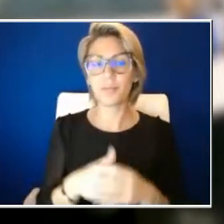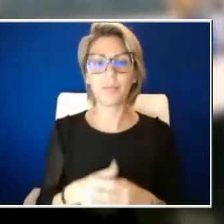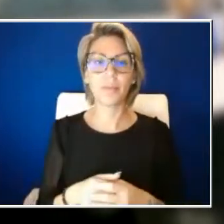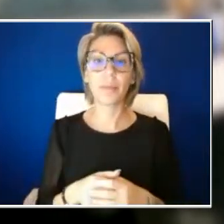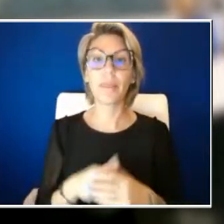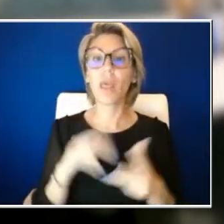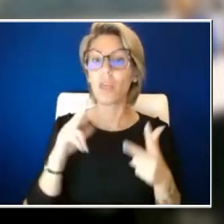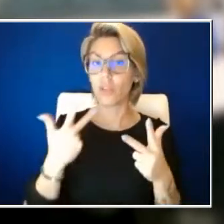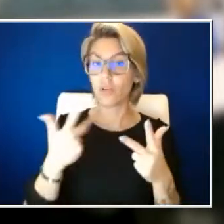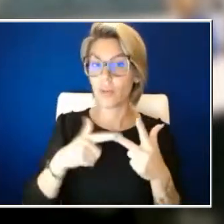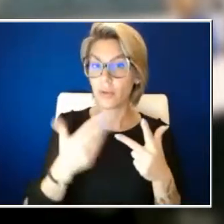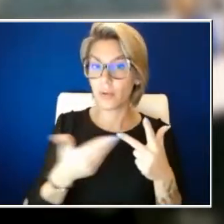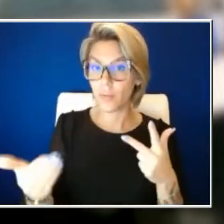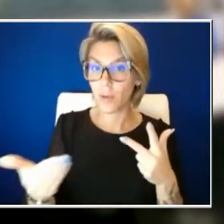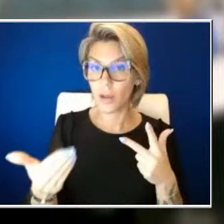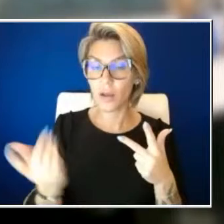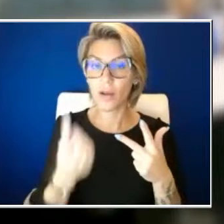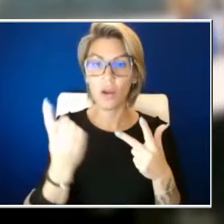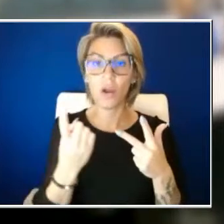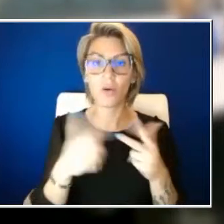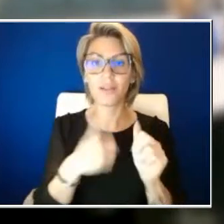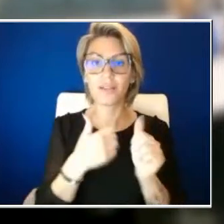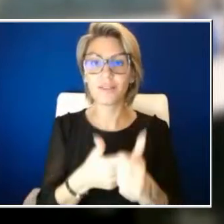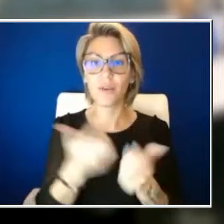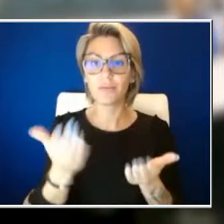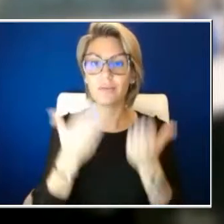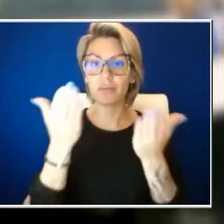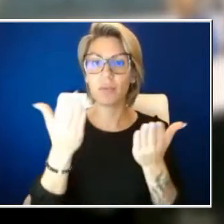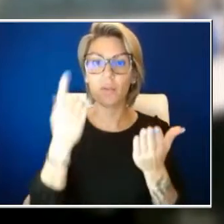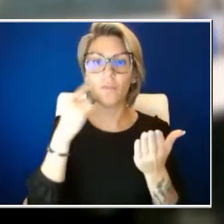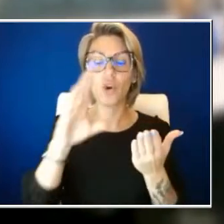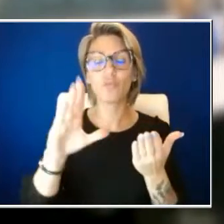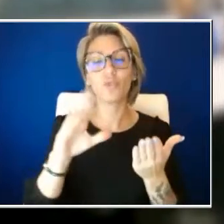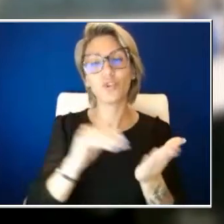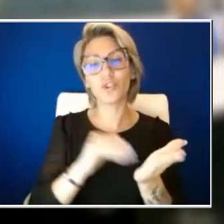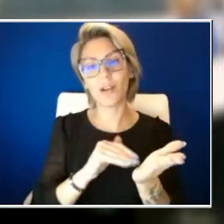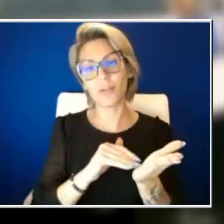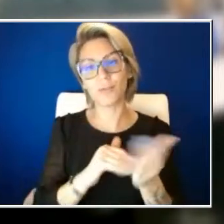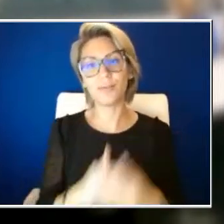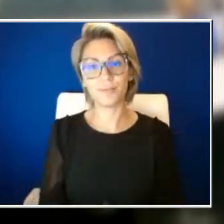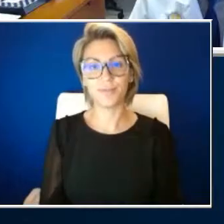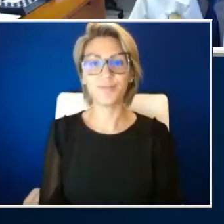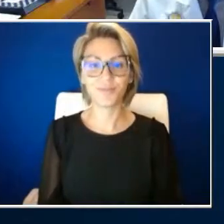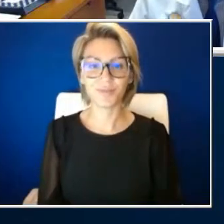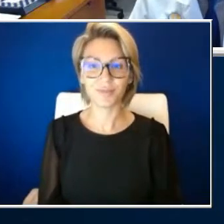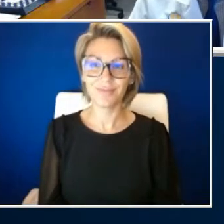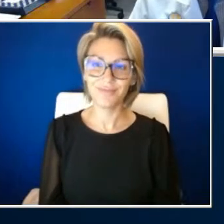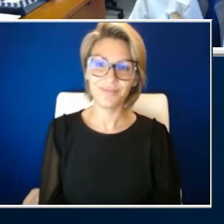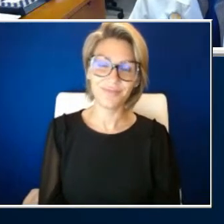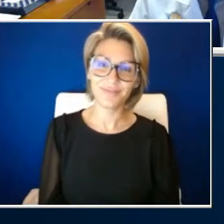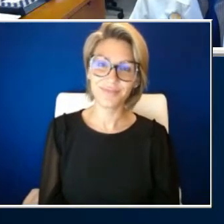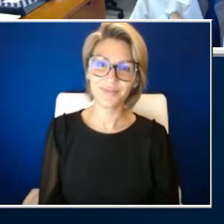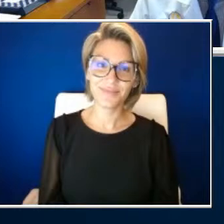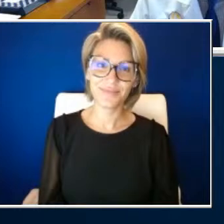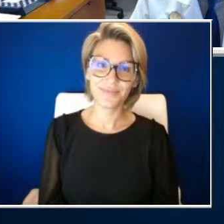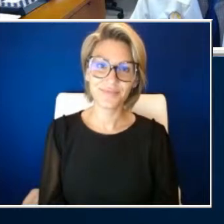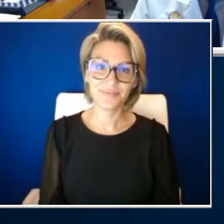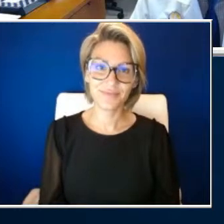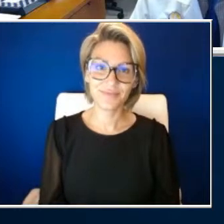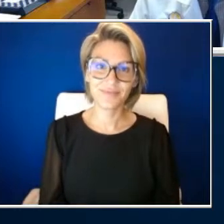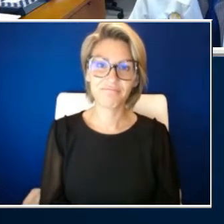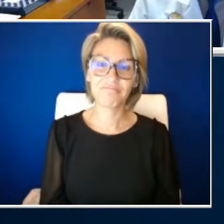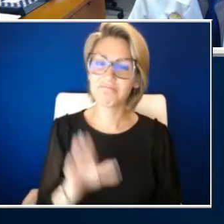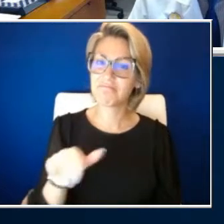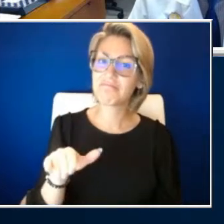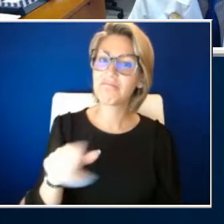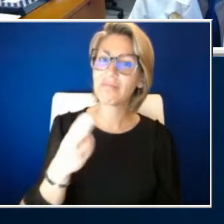would add to that is always follow the recommendation of your healthcare provider. You know, Hawk, this warms my heart of